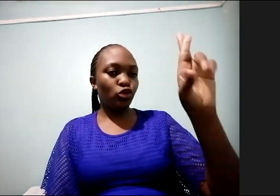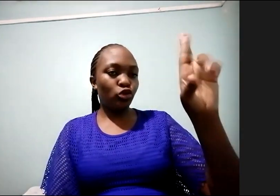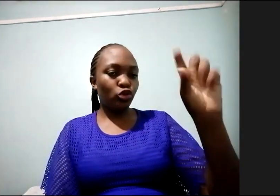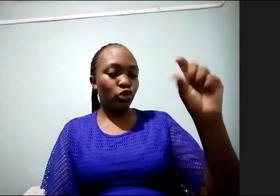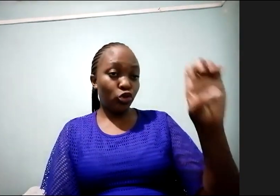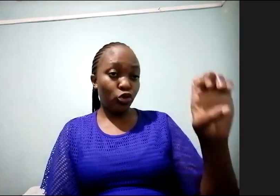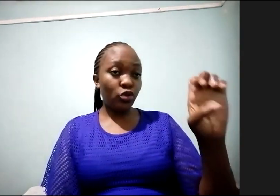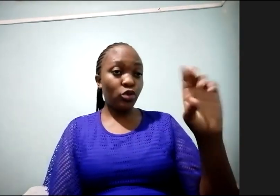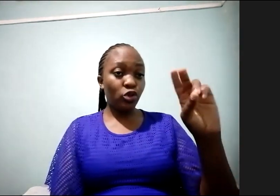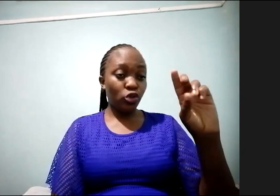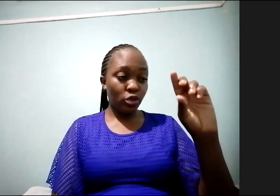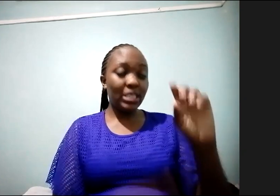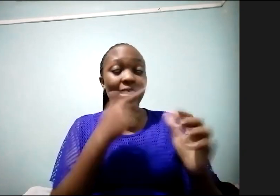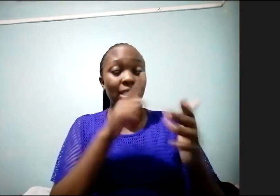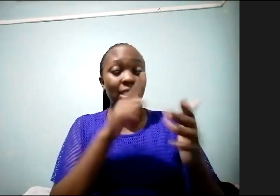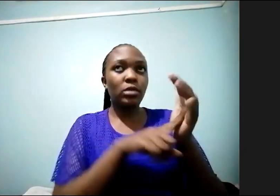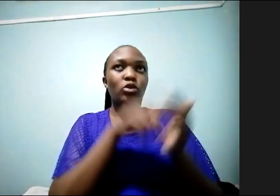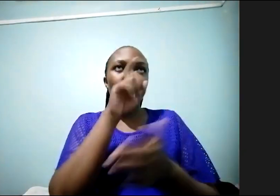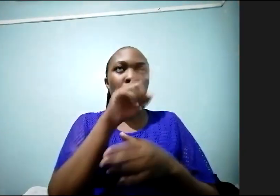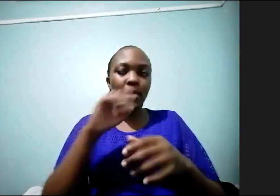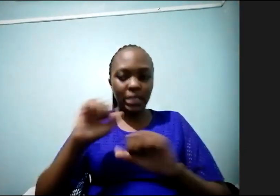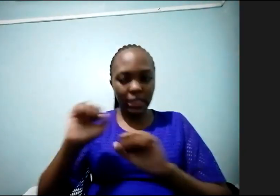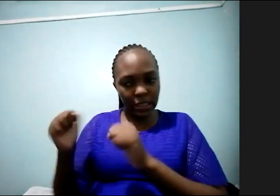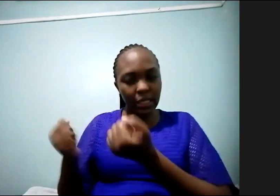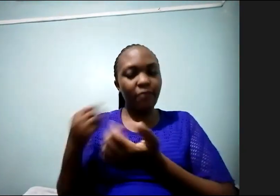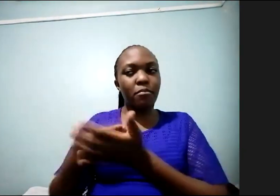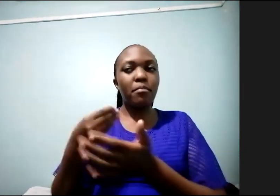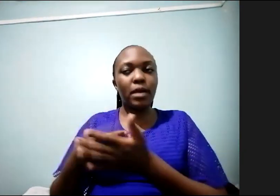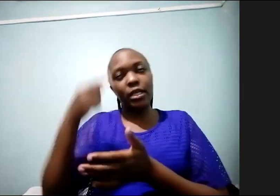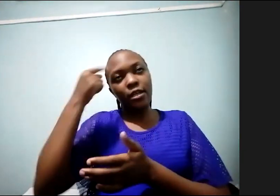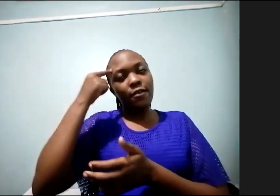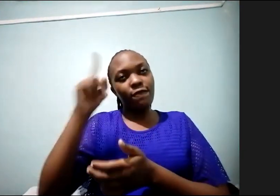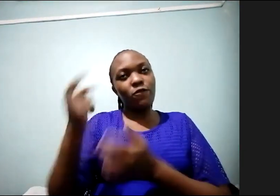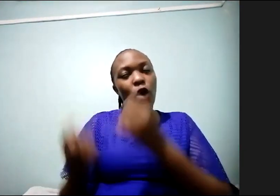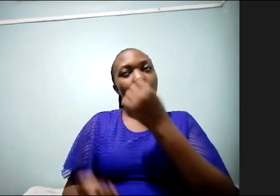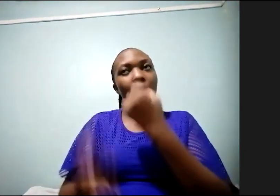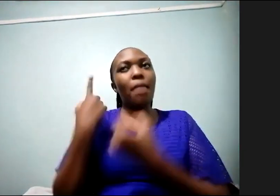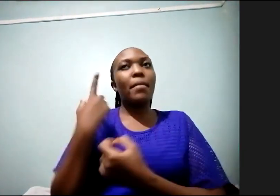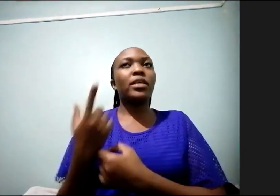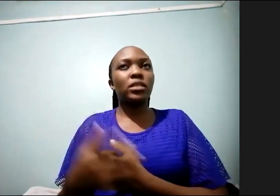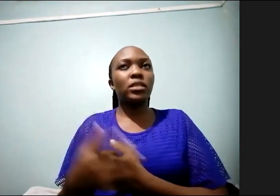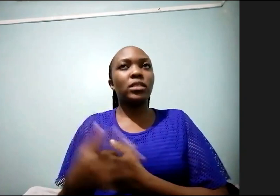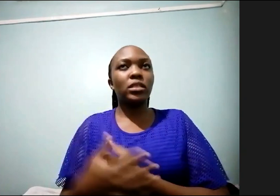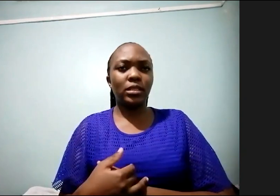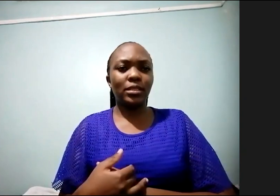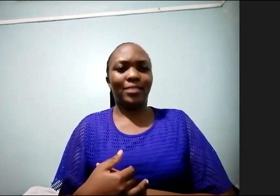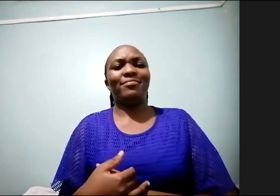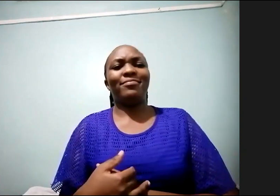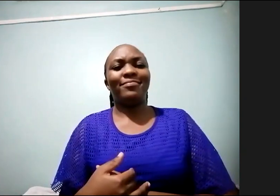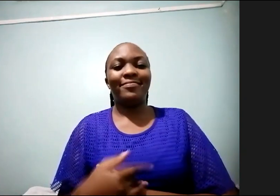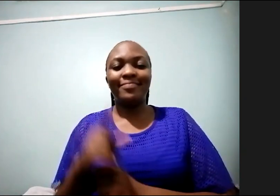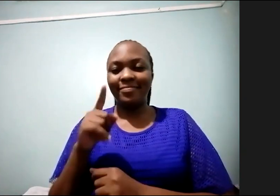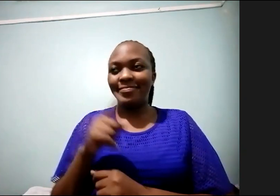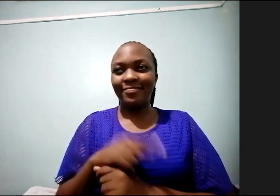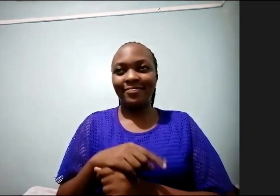Okay, thank you, Franklin. Bezalel. He's just said my point. That was the point I wanted to say. George has